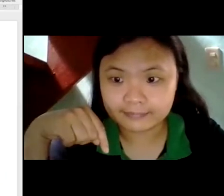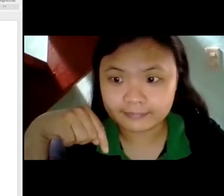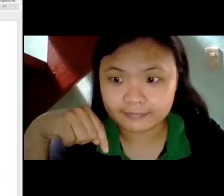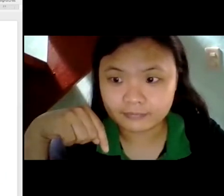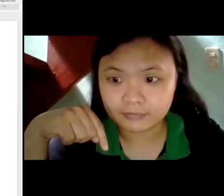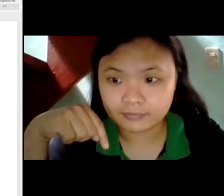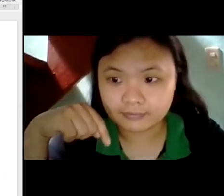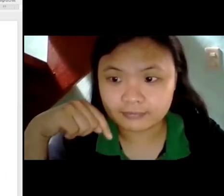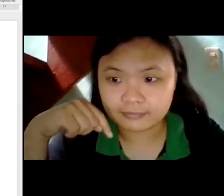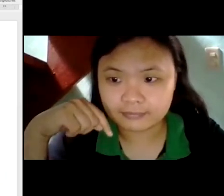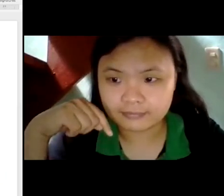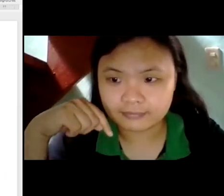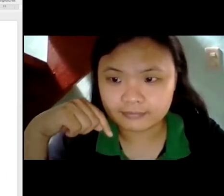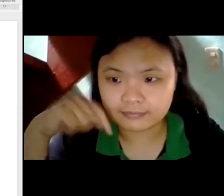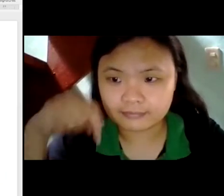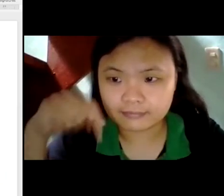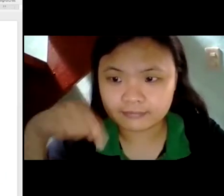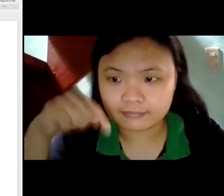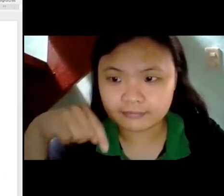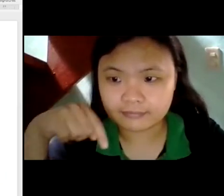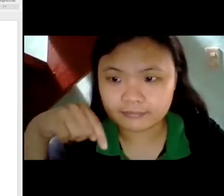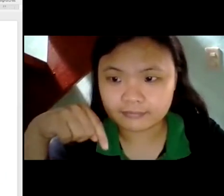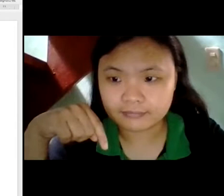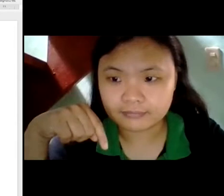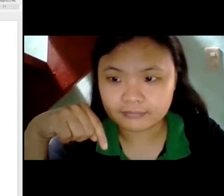go down, down, down.